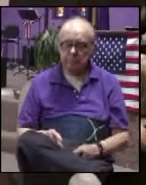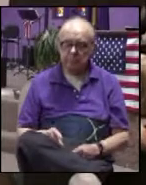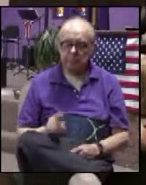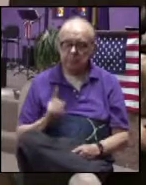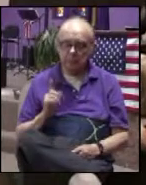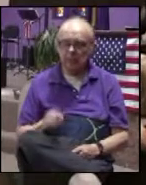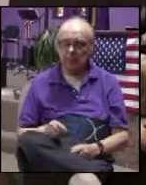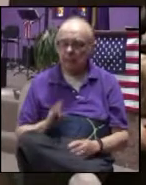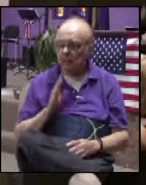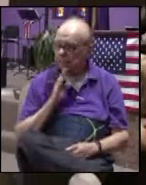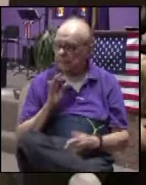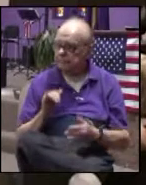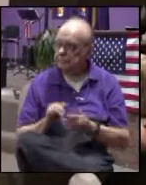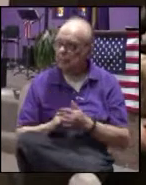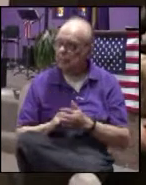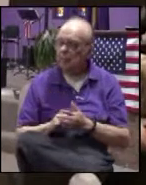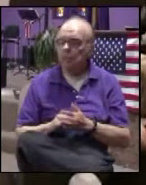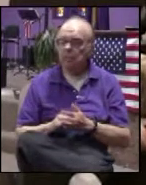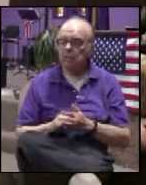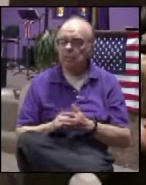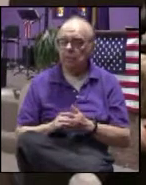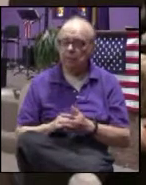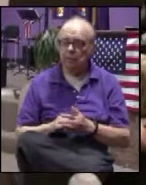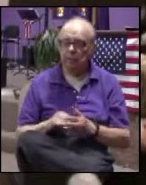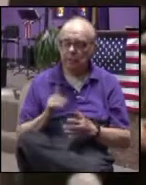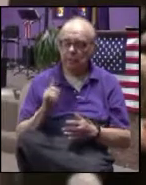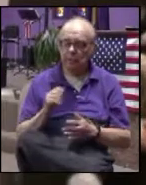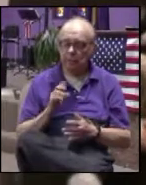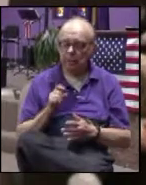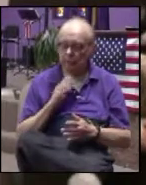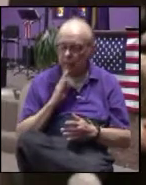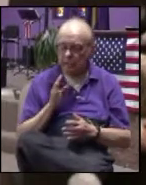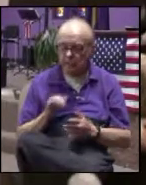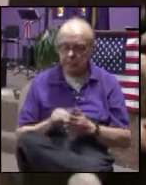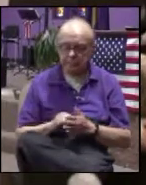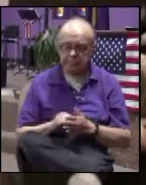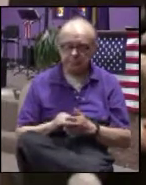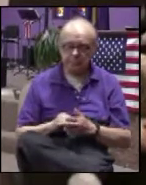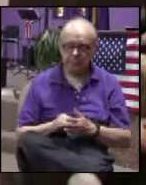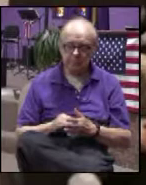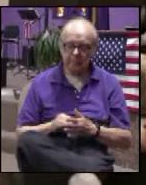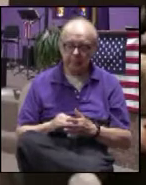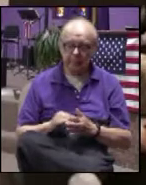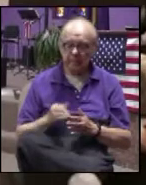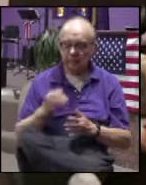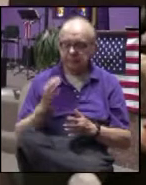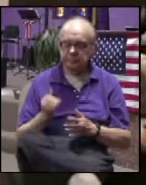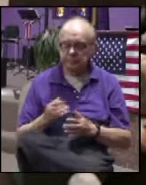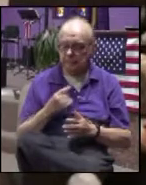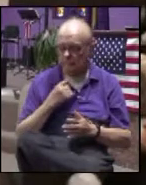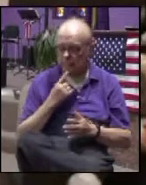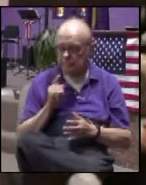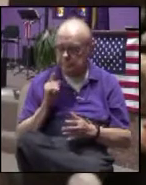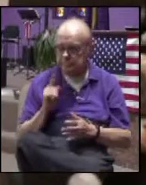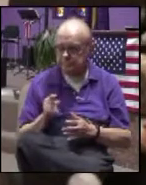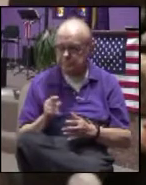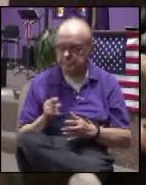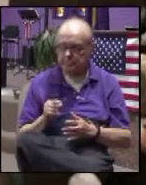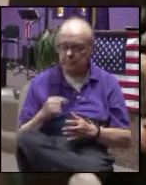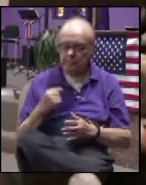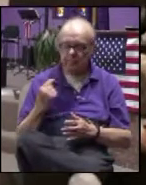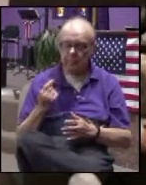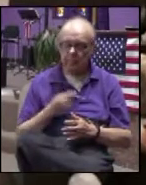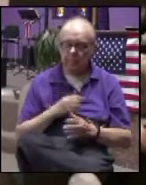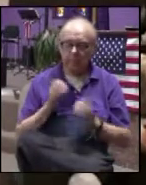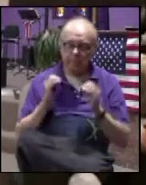You need to talk to them. You need to talk to them. This is why I say to you, we will